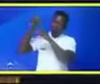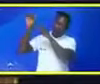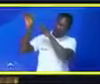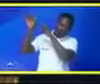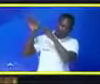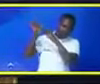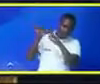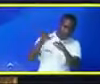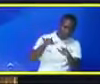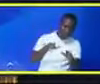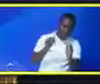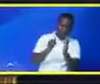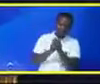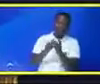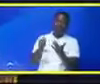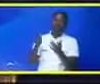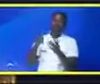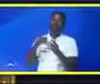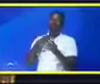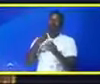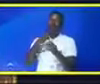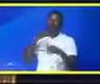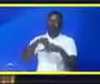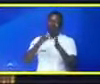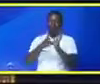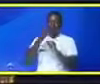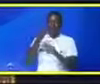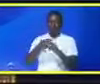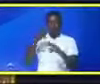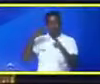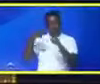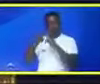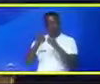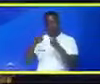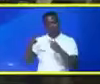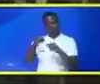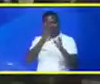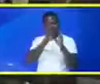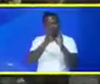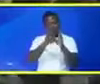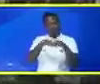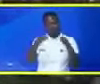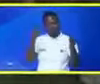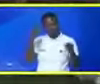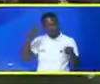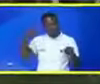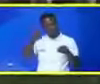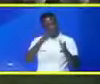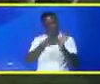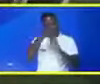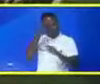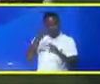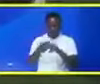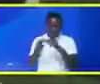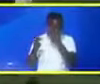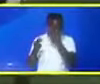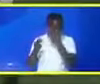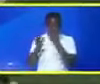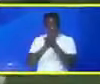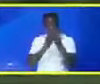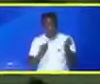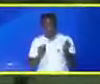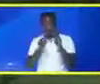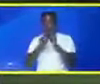ground. And in the name of Jesus, I prophesy to you that all doors open unto you. You believe that? Shout